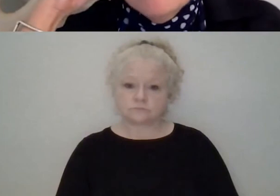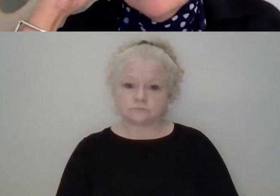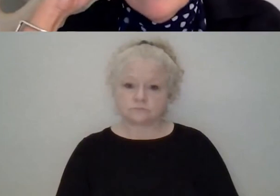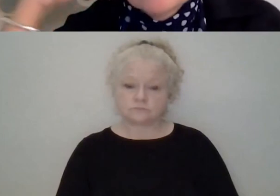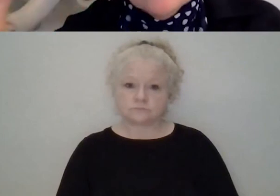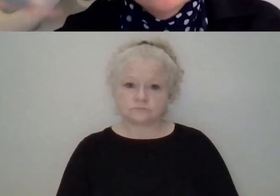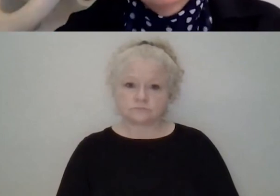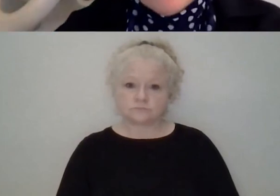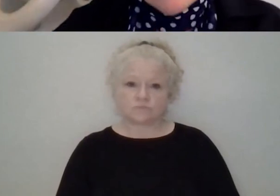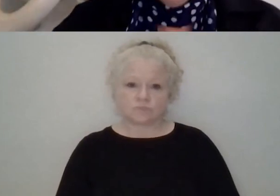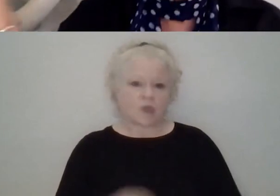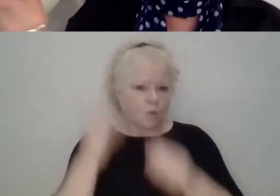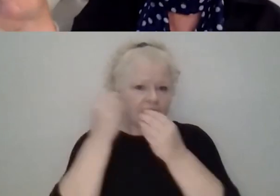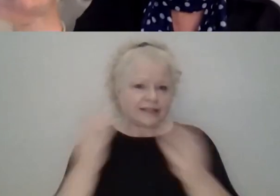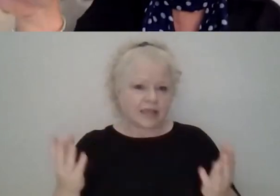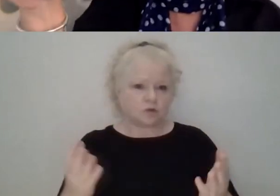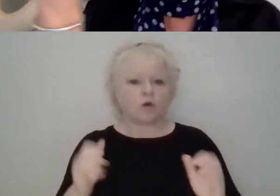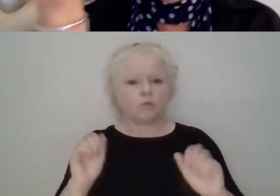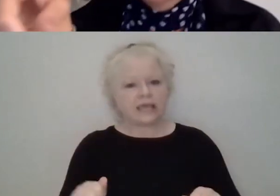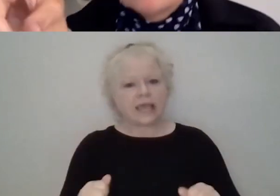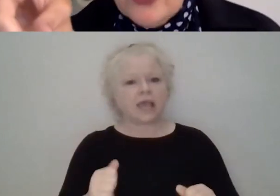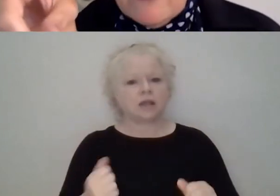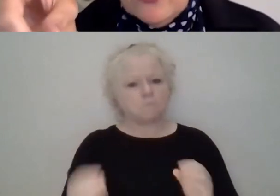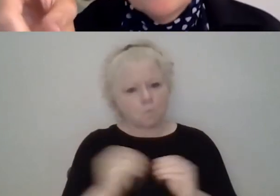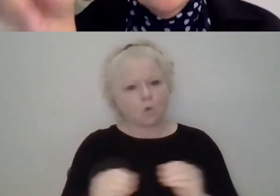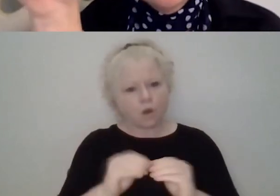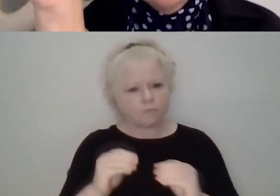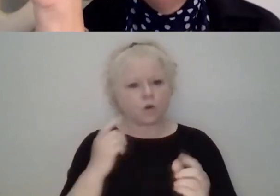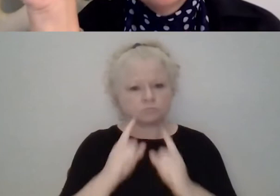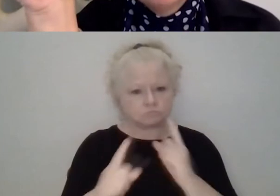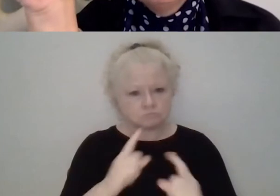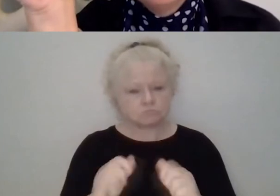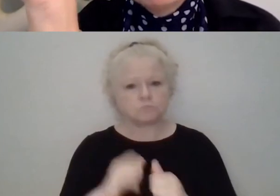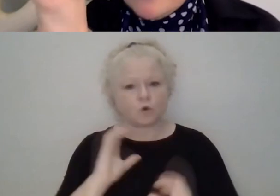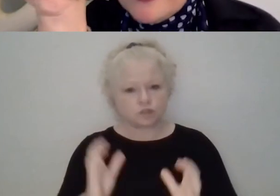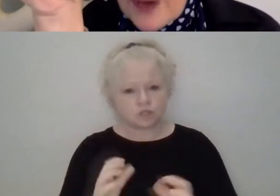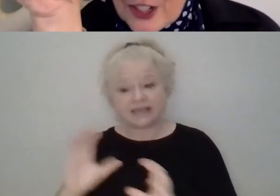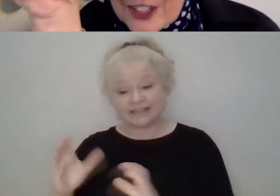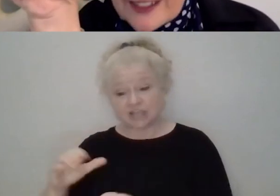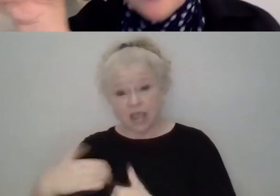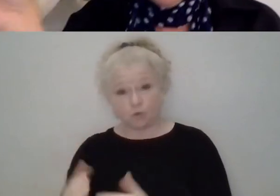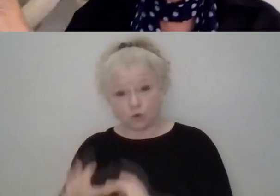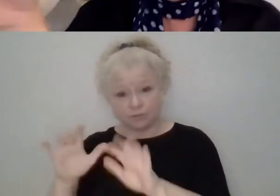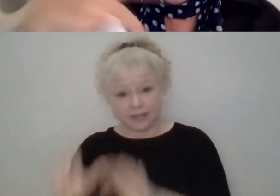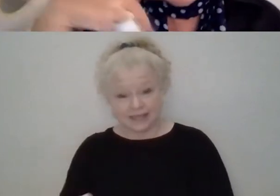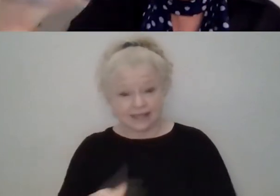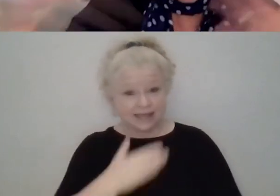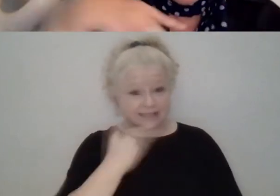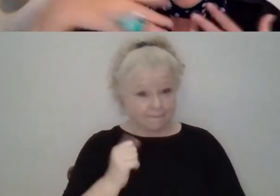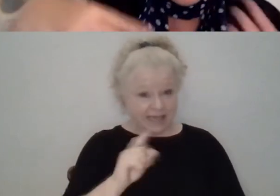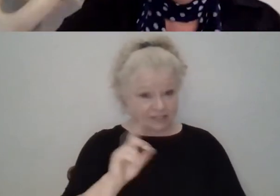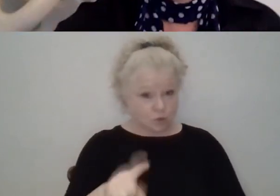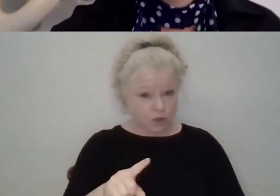we can have this conversation throughout, and you can ask questions. Ask it to the chat room, and the best questions I'll try to